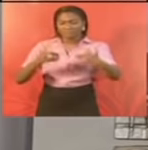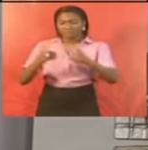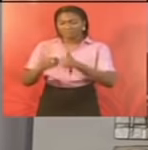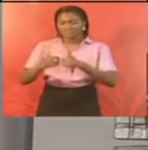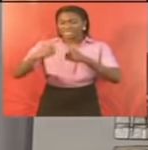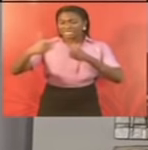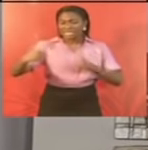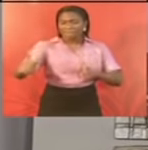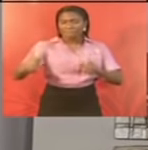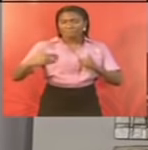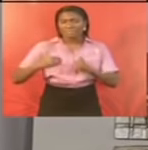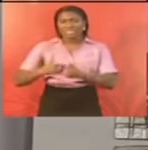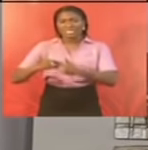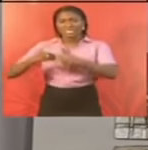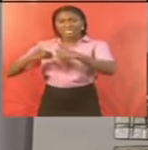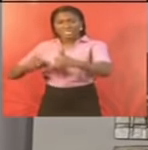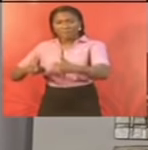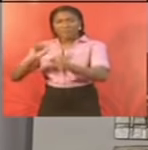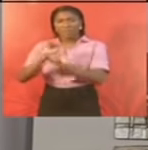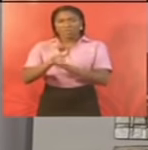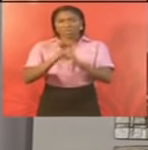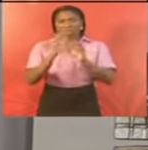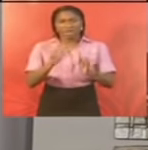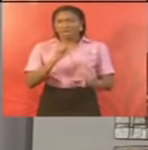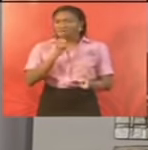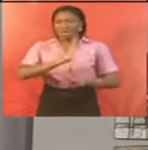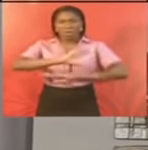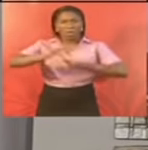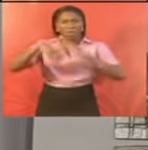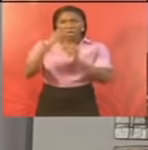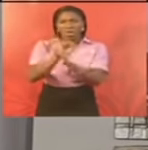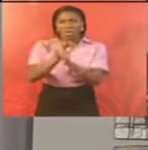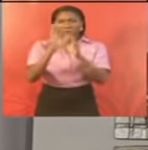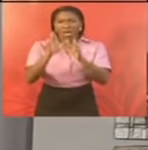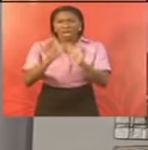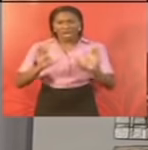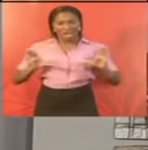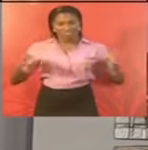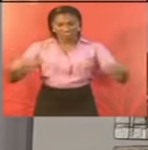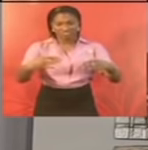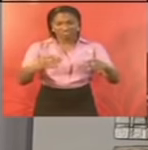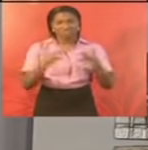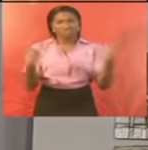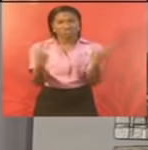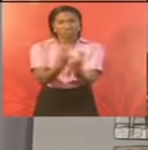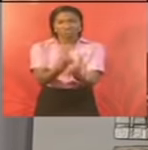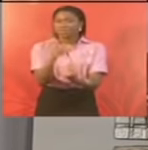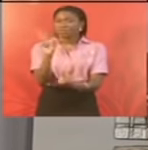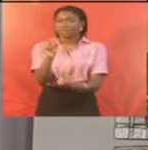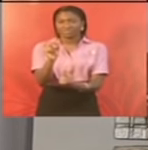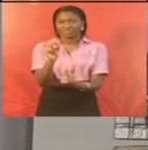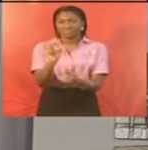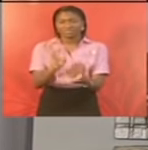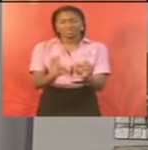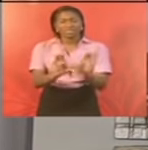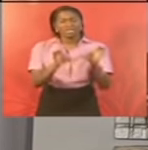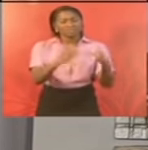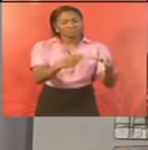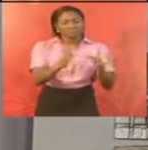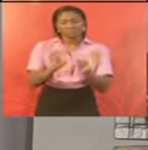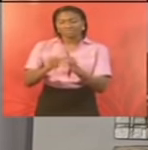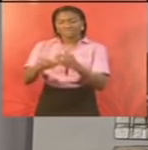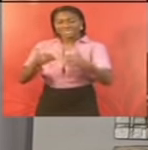you separate them both physically. Make sure one pod goes for lunch at a particular time so the pods of workers don't